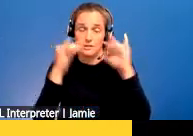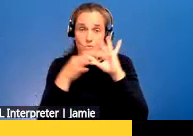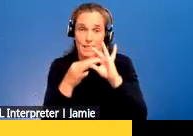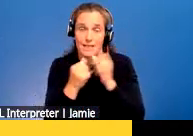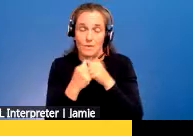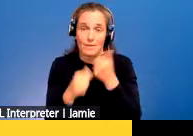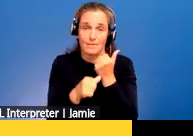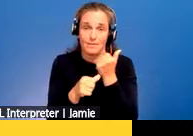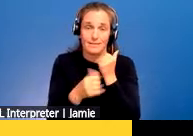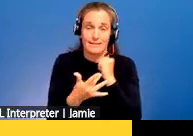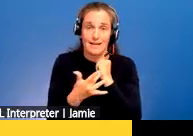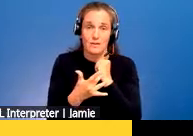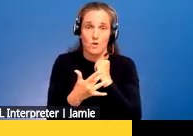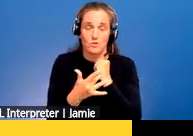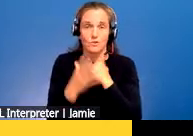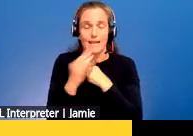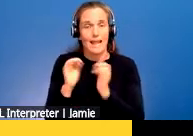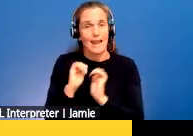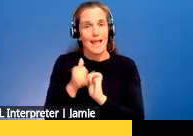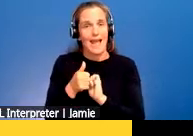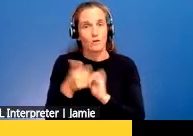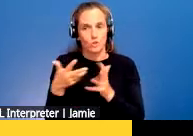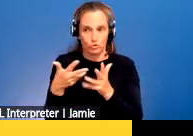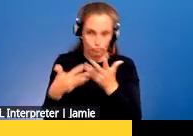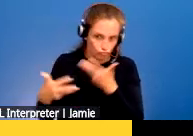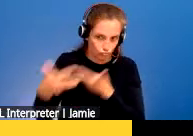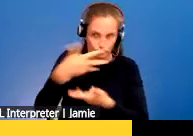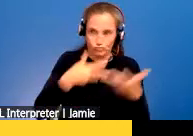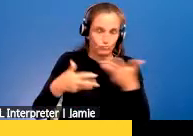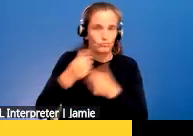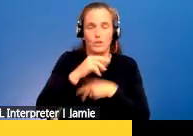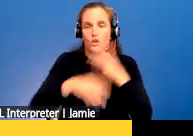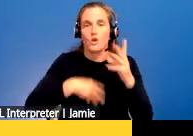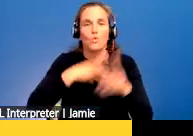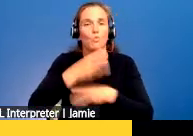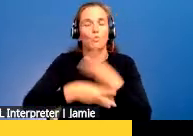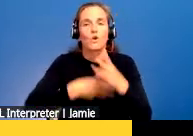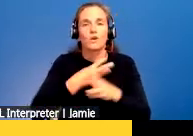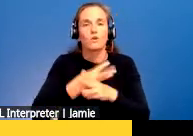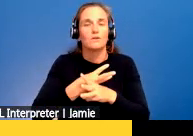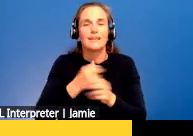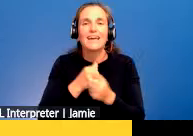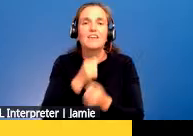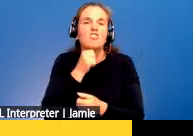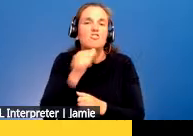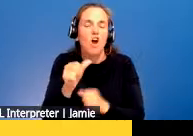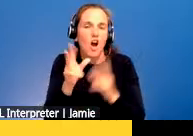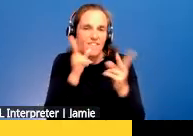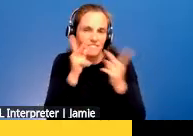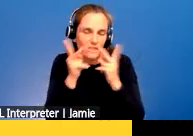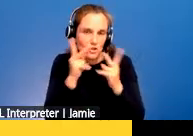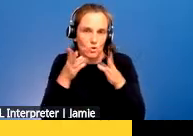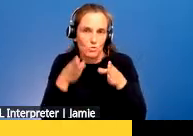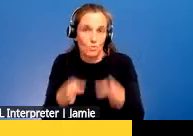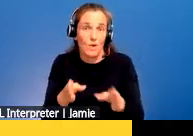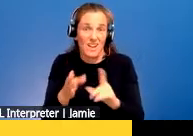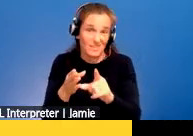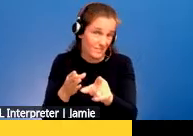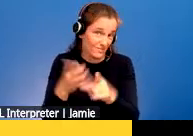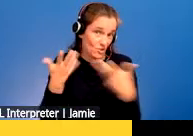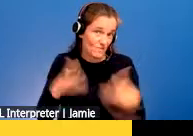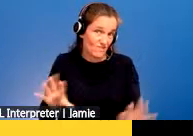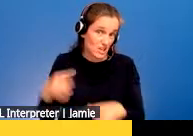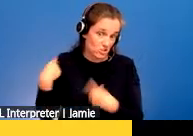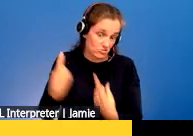technology and in how to navigate the world accessibly in a non-visual fashion after you've spent a lifetime doing it with your eyes